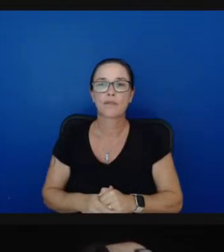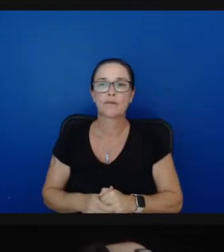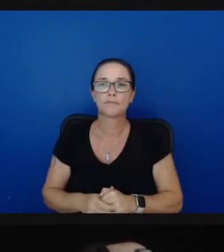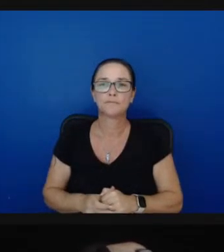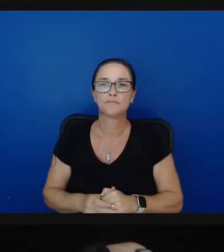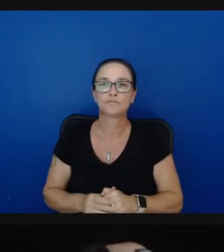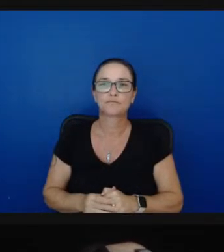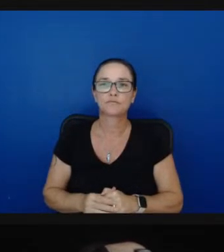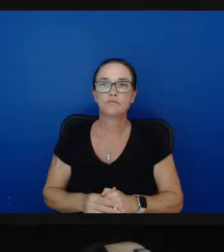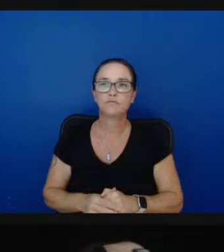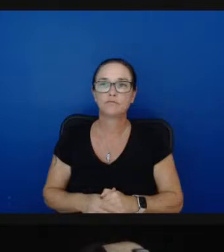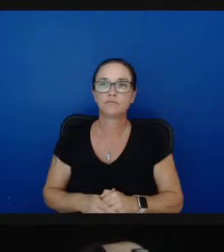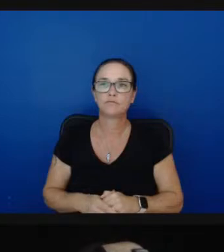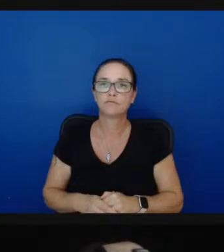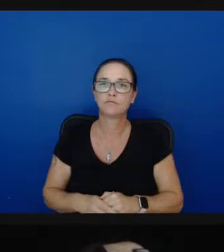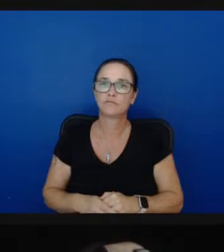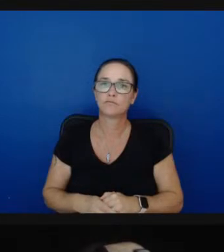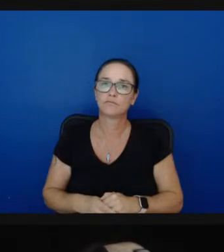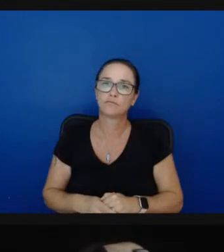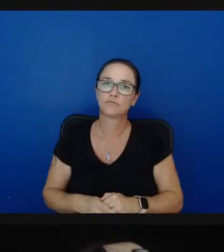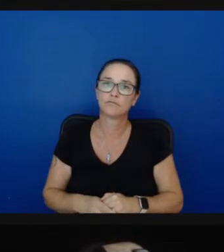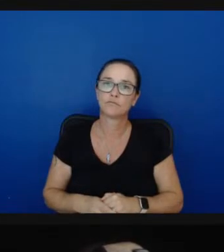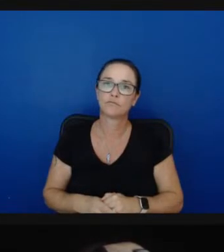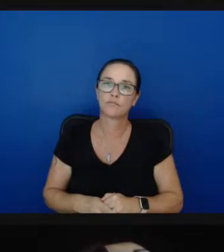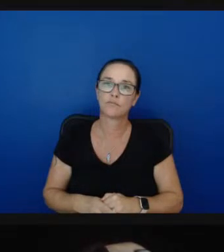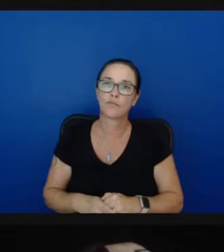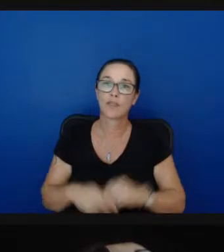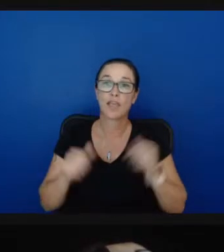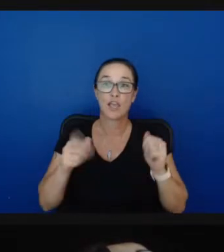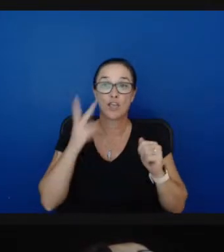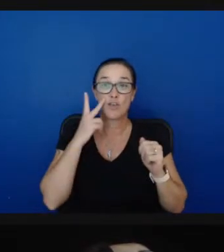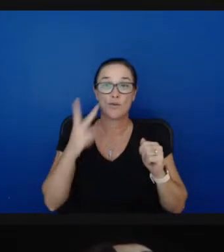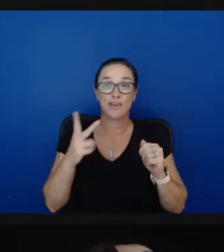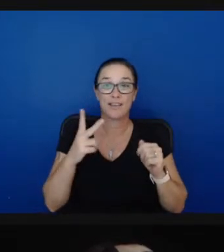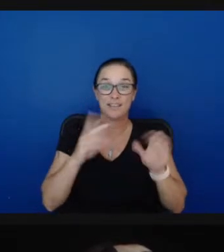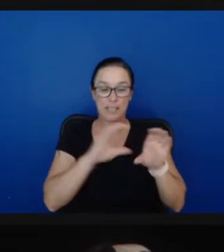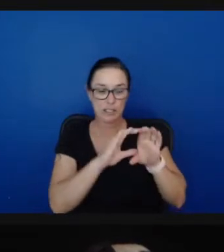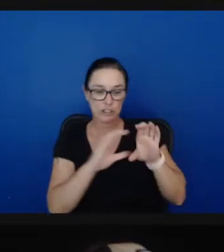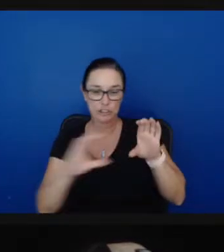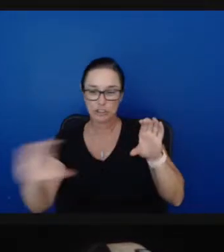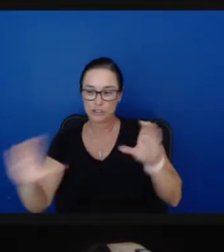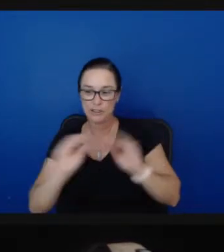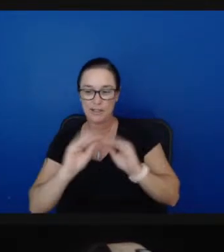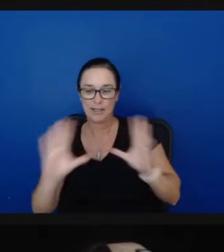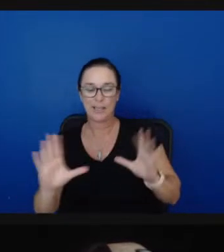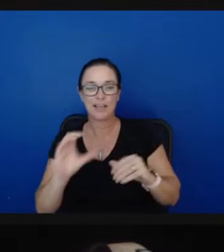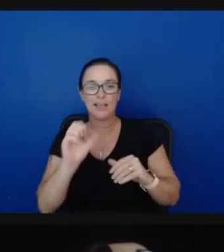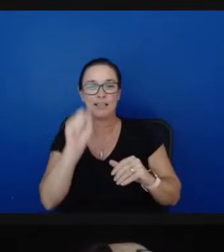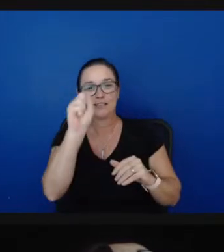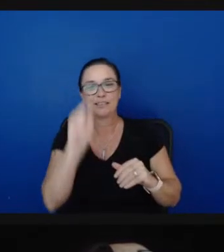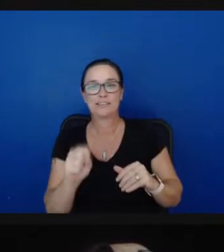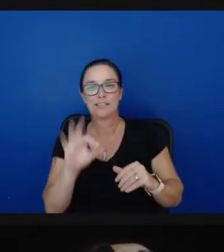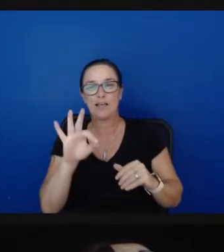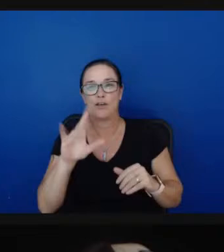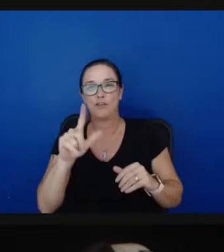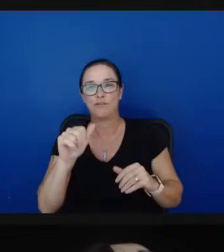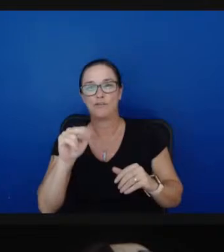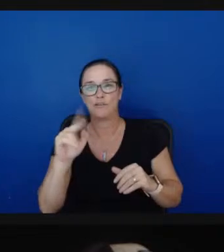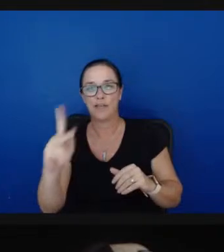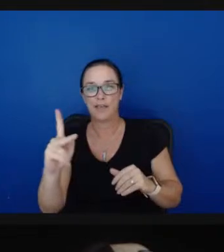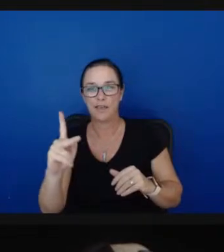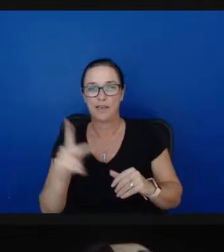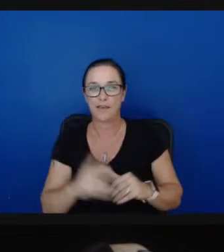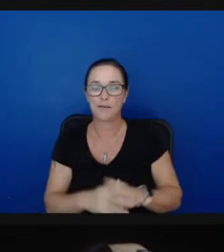more easily visible is the south flank of Kilauea by the East Rift, also showing activity here. So this is the